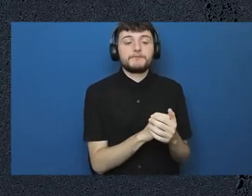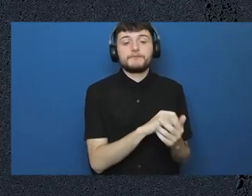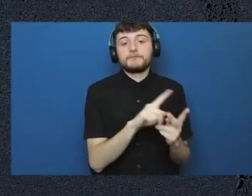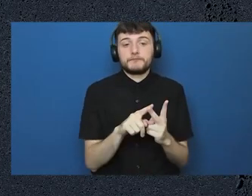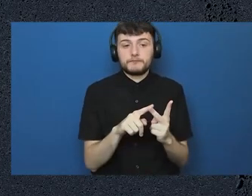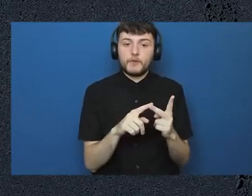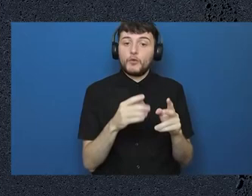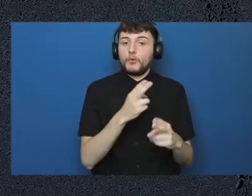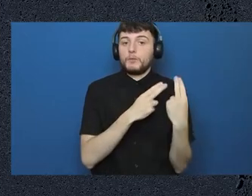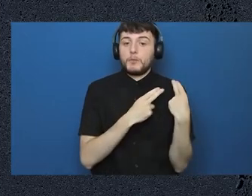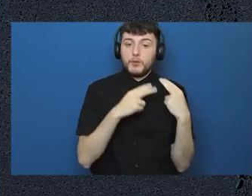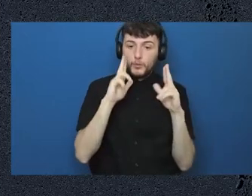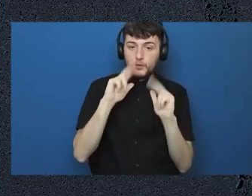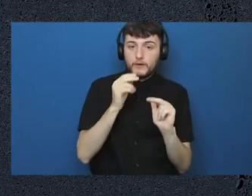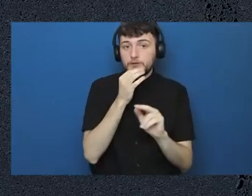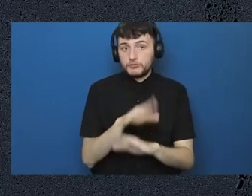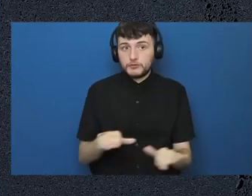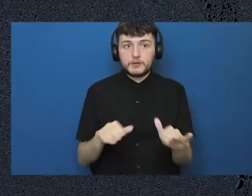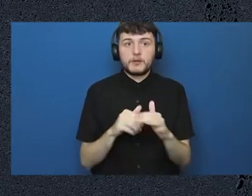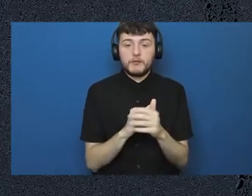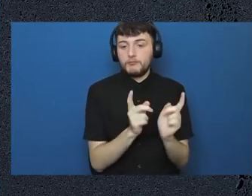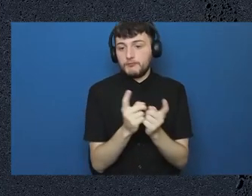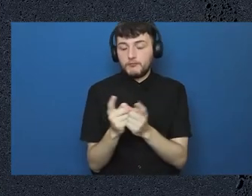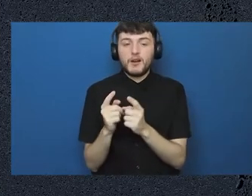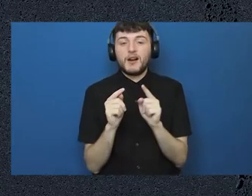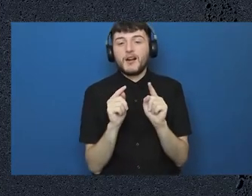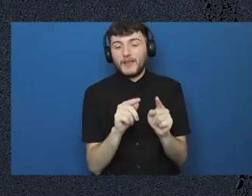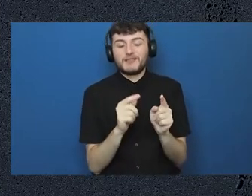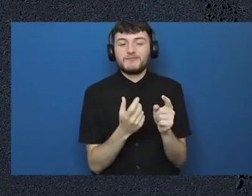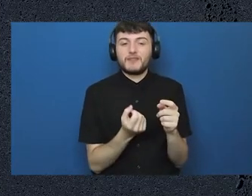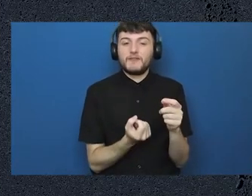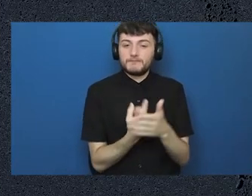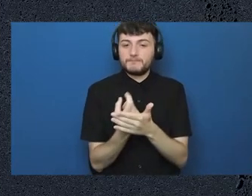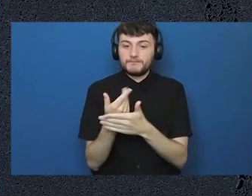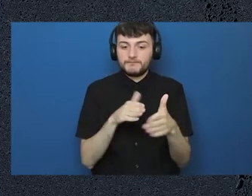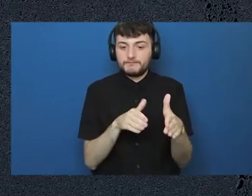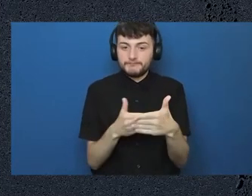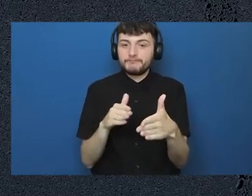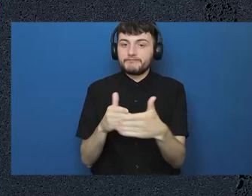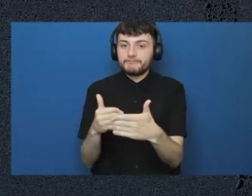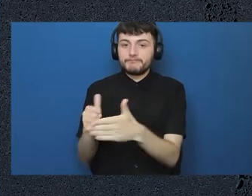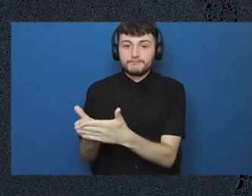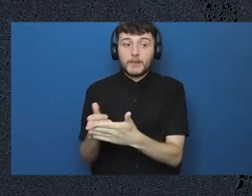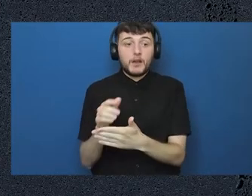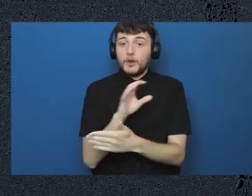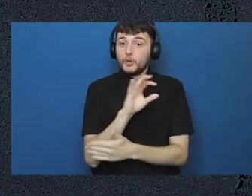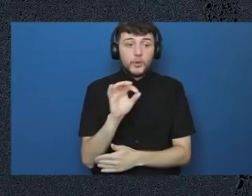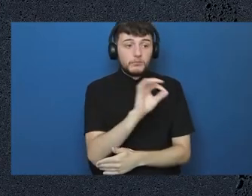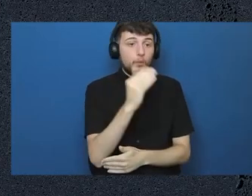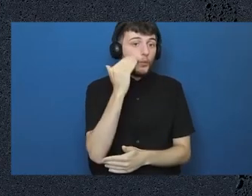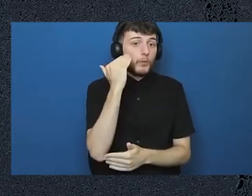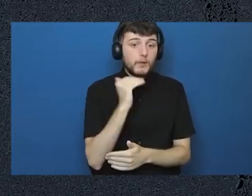of these things come into play, which are not necessarily the choice of women, but they come into play in terms of women